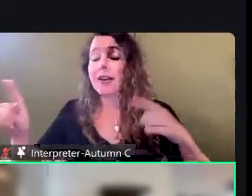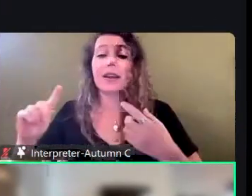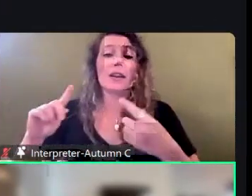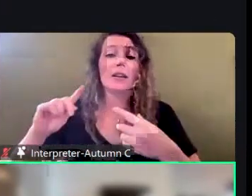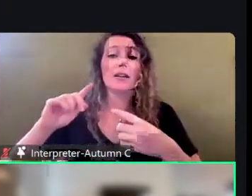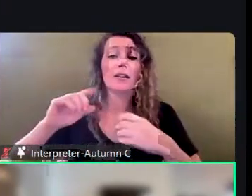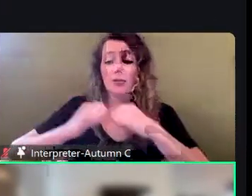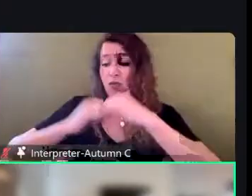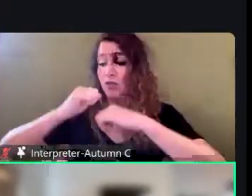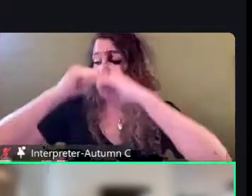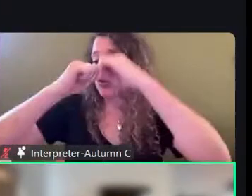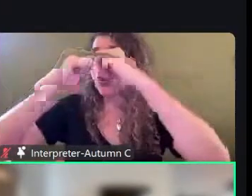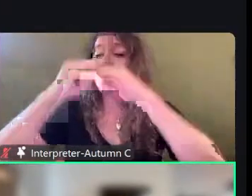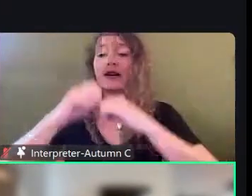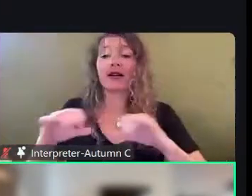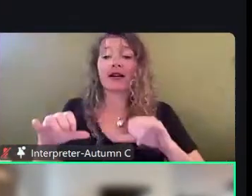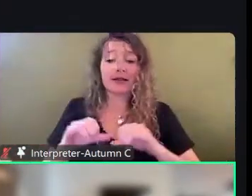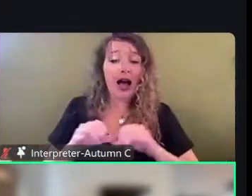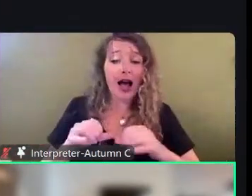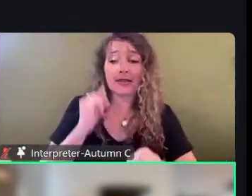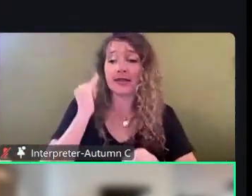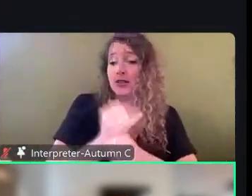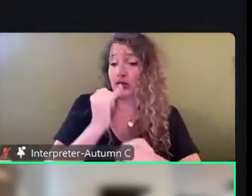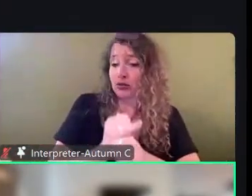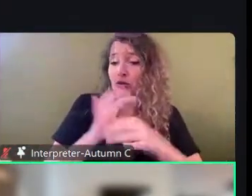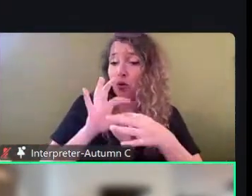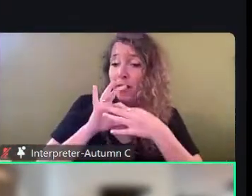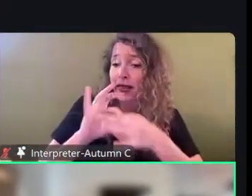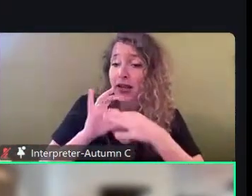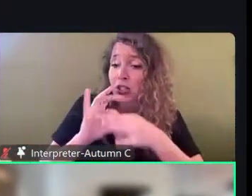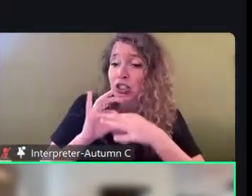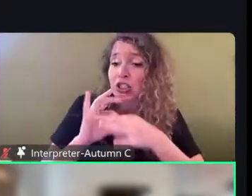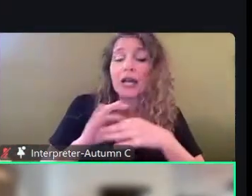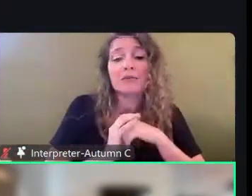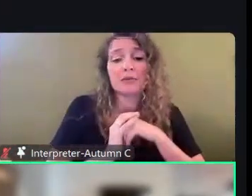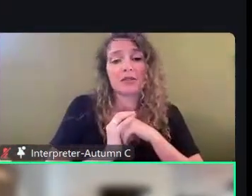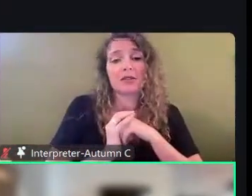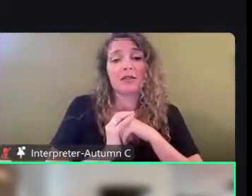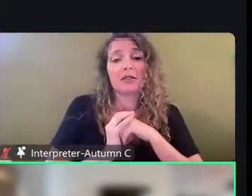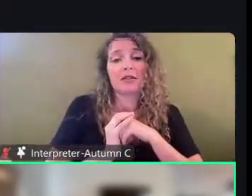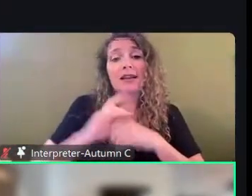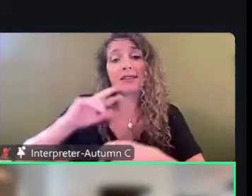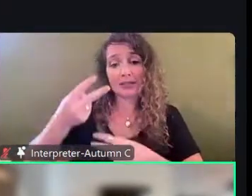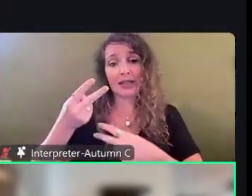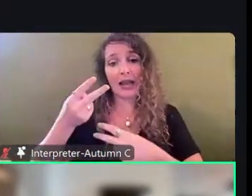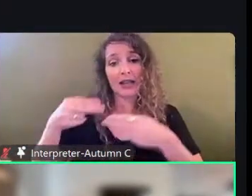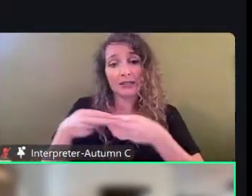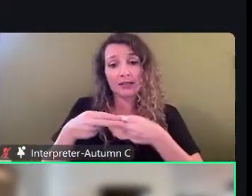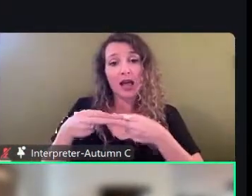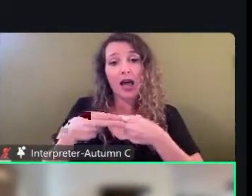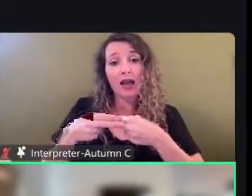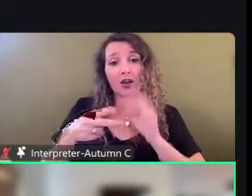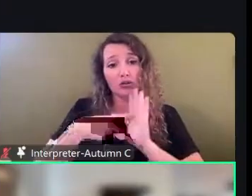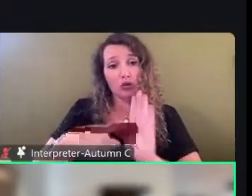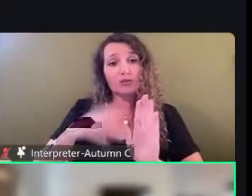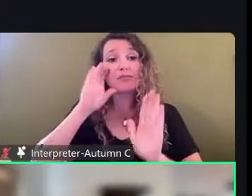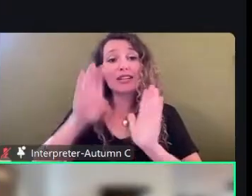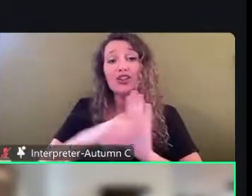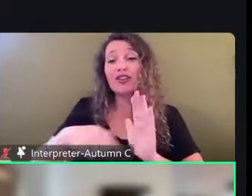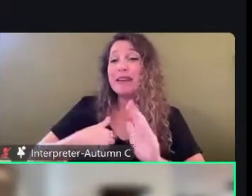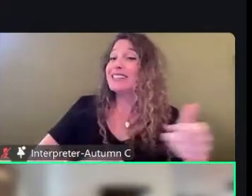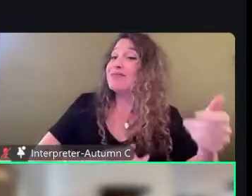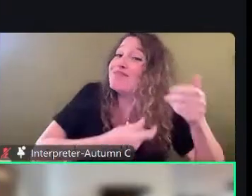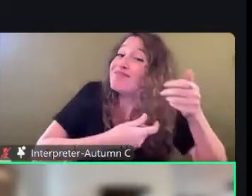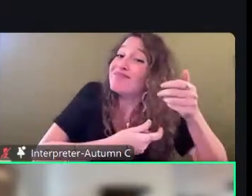structure, size, institutional relationships, and this second slide also features a photo of me and my